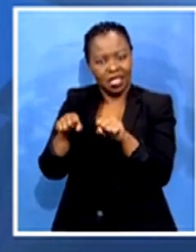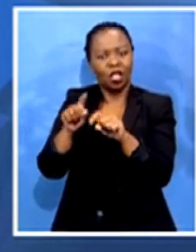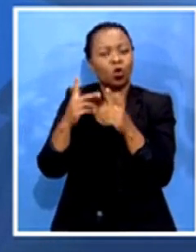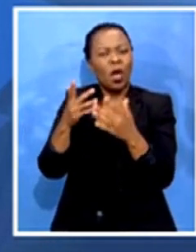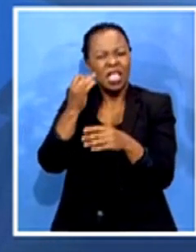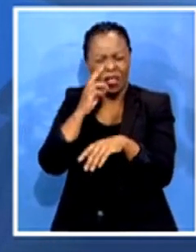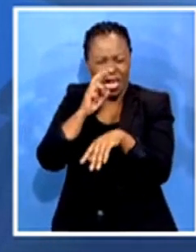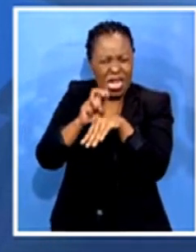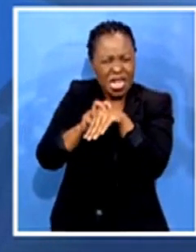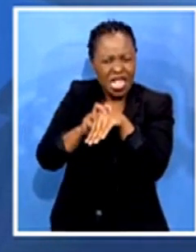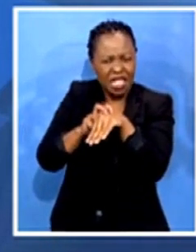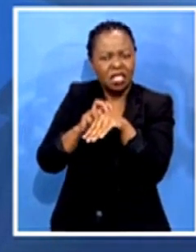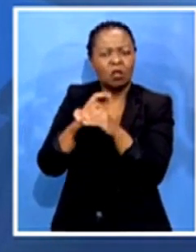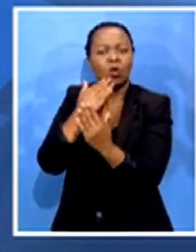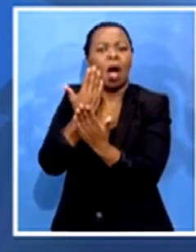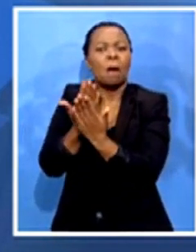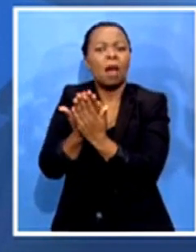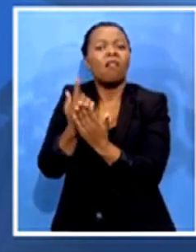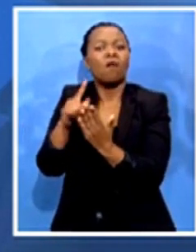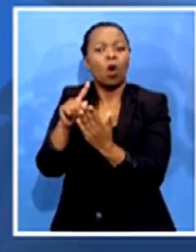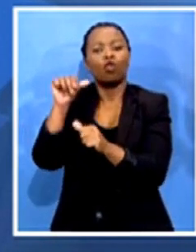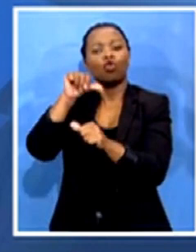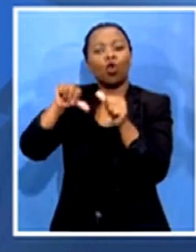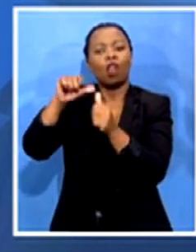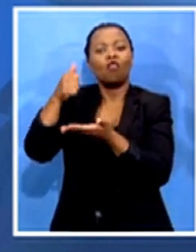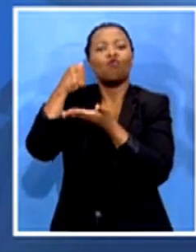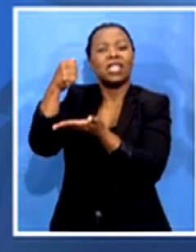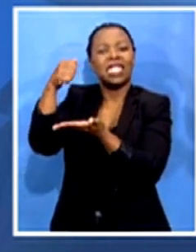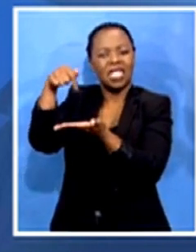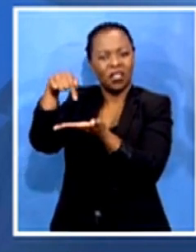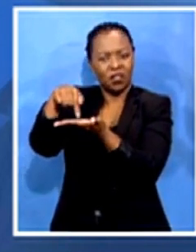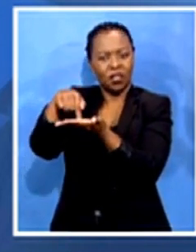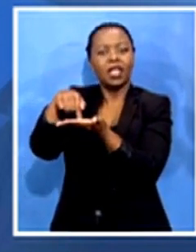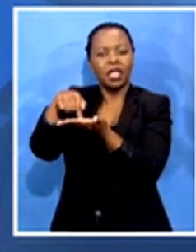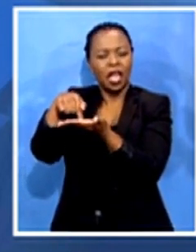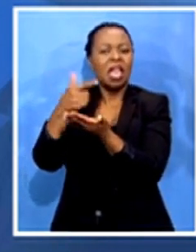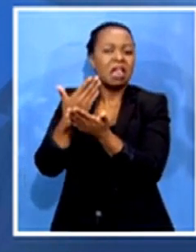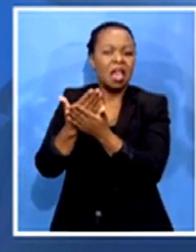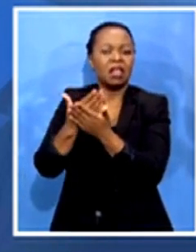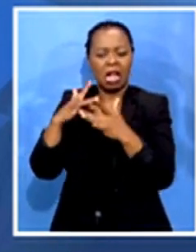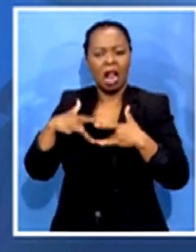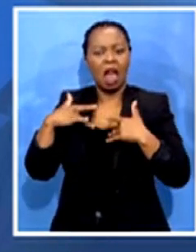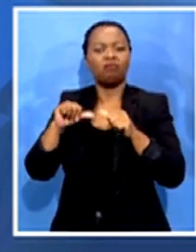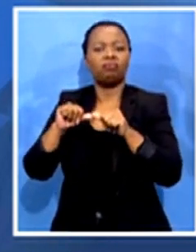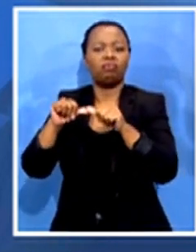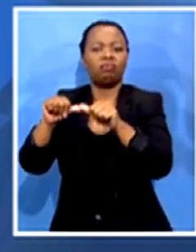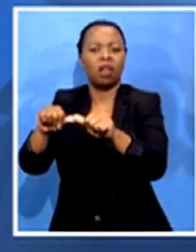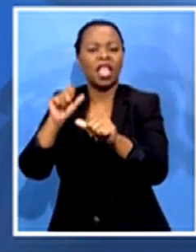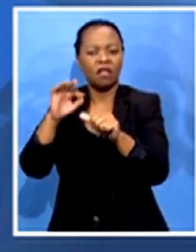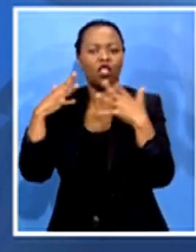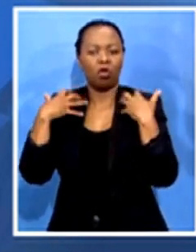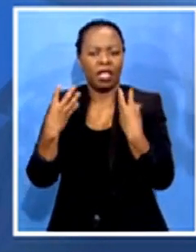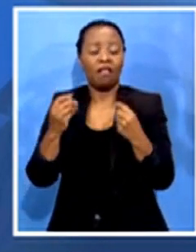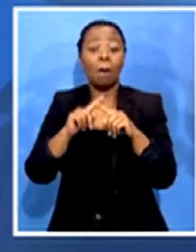a social relief so that they can have some kind of sustenance if they are in dire straits in the meantime whilst they await